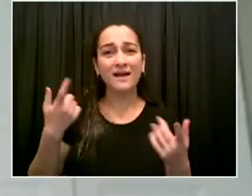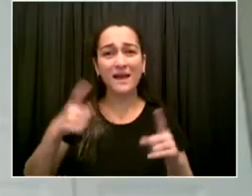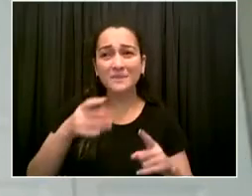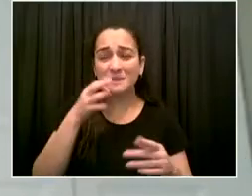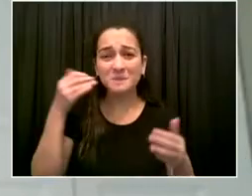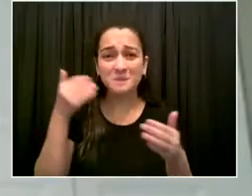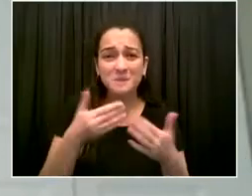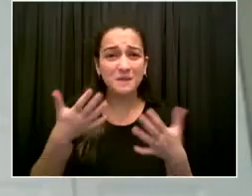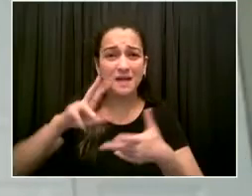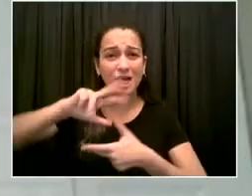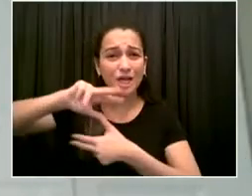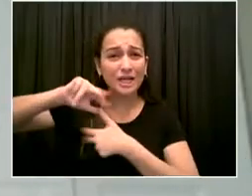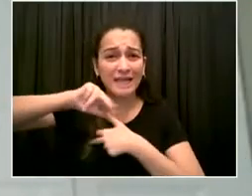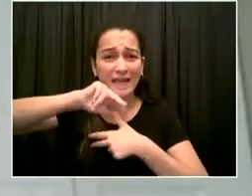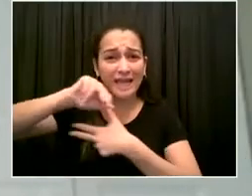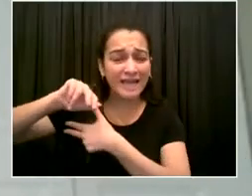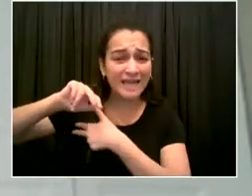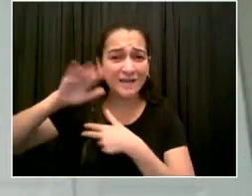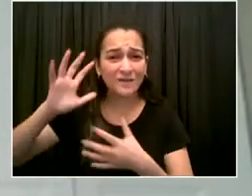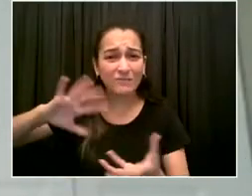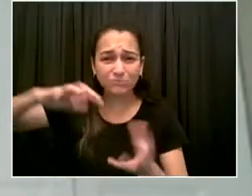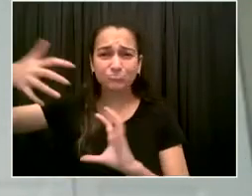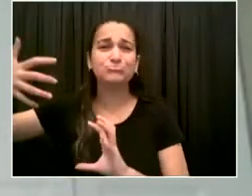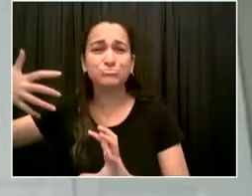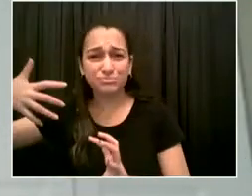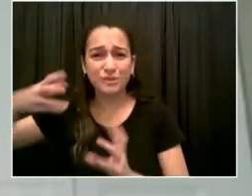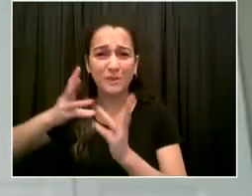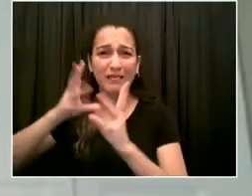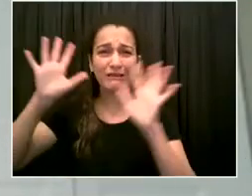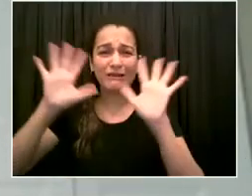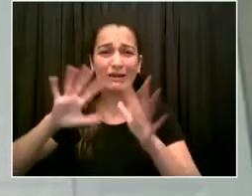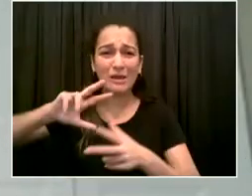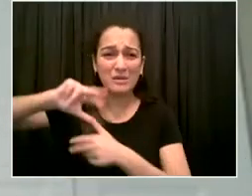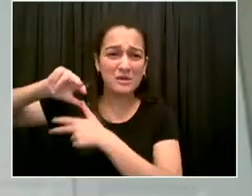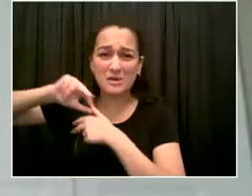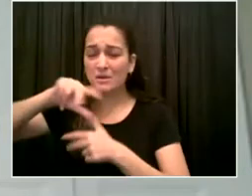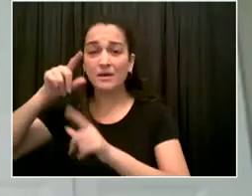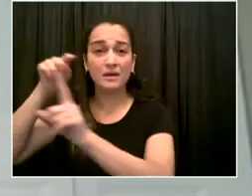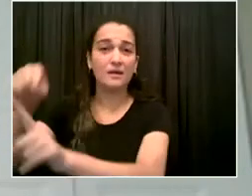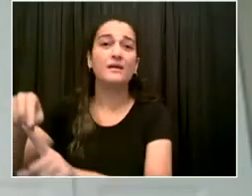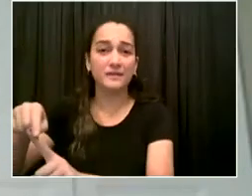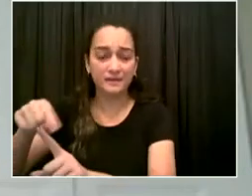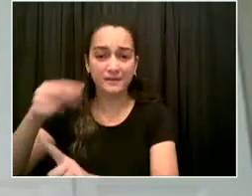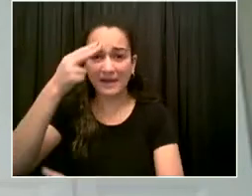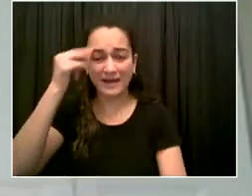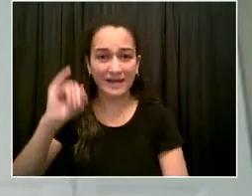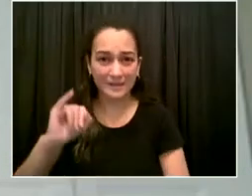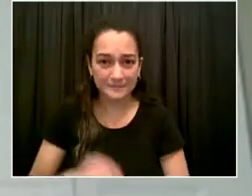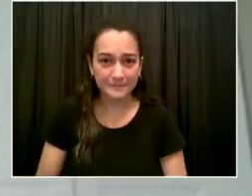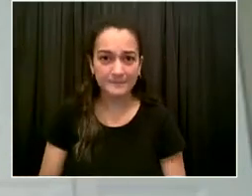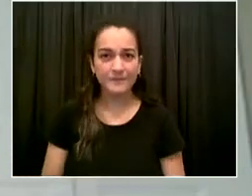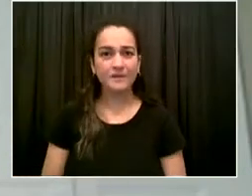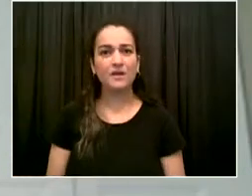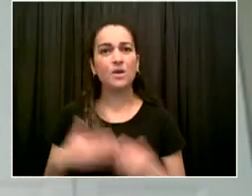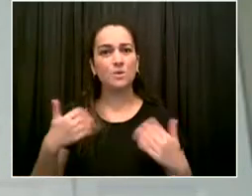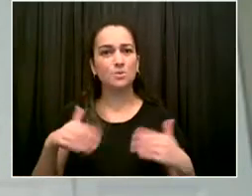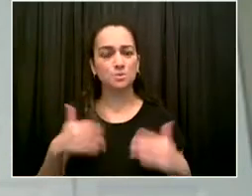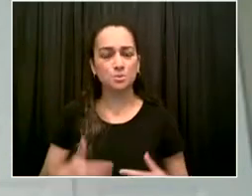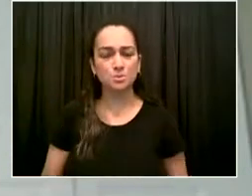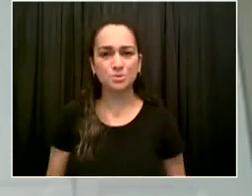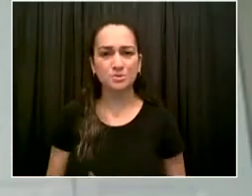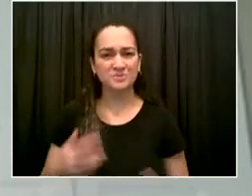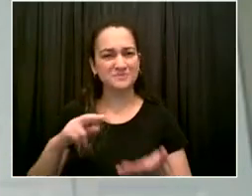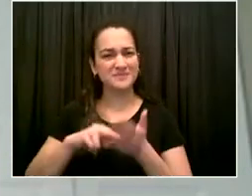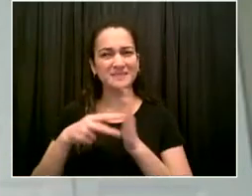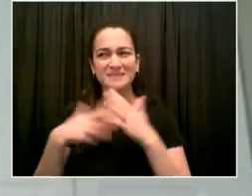when Councilman Farrell Lewis brought us together at that press conference, Jackson Rockinster from and Perez Luxamo for